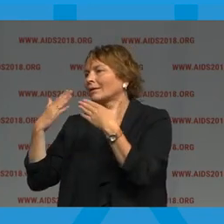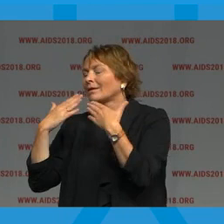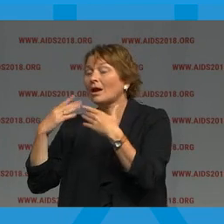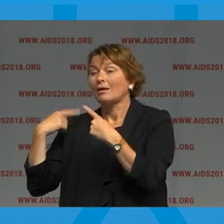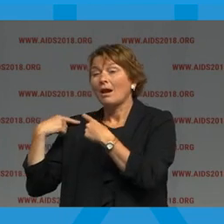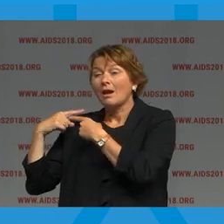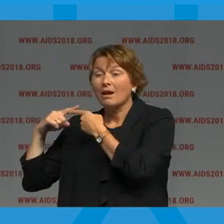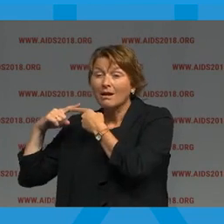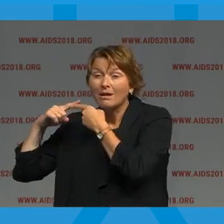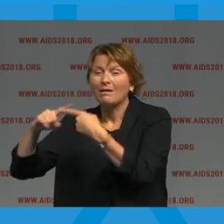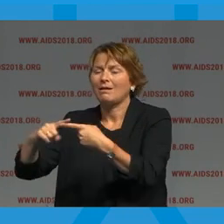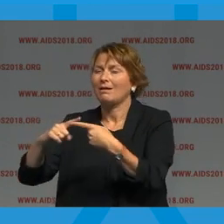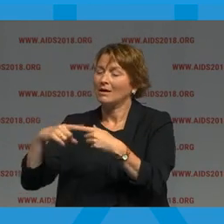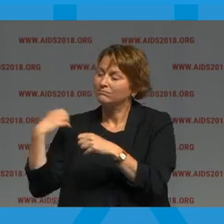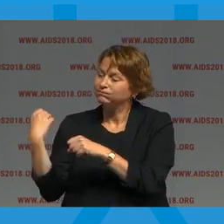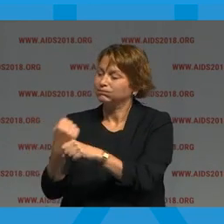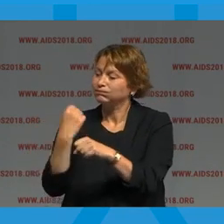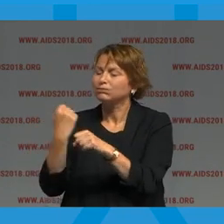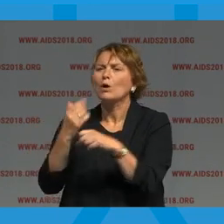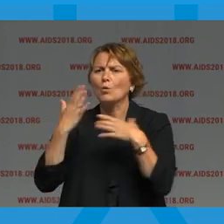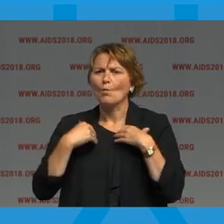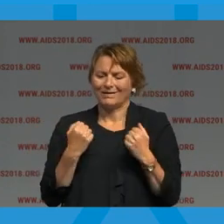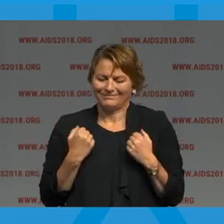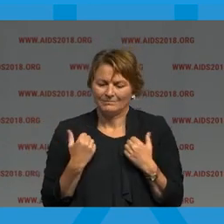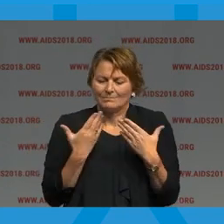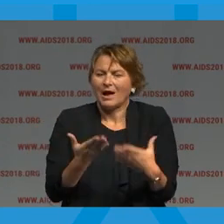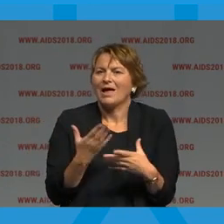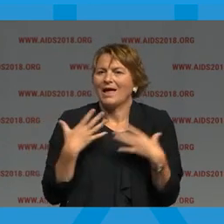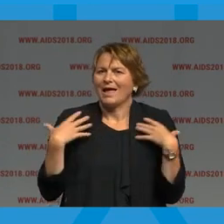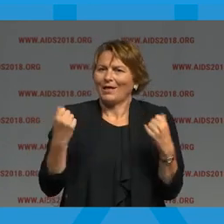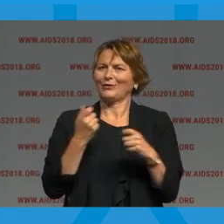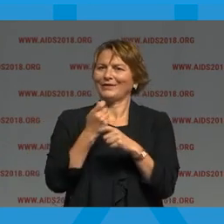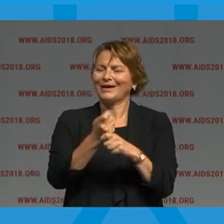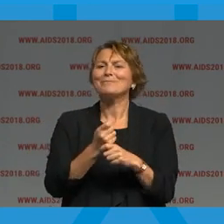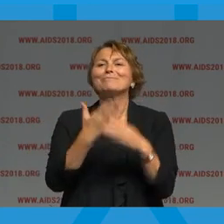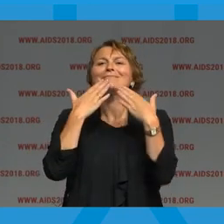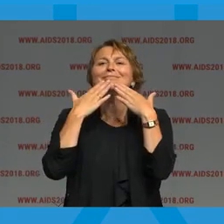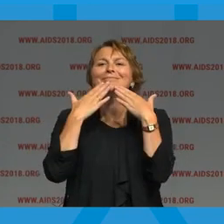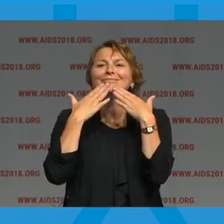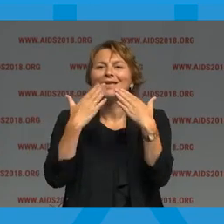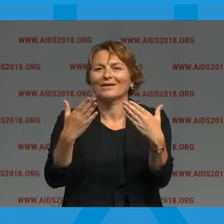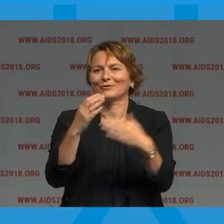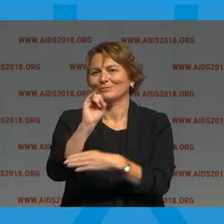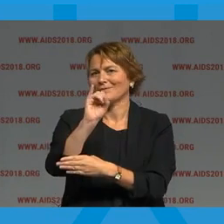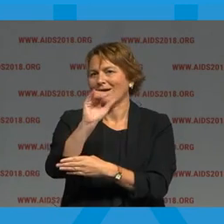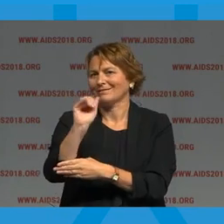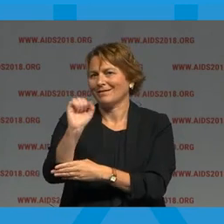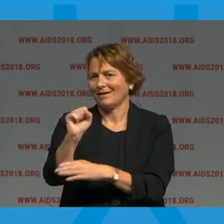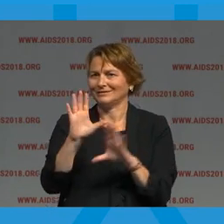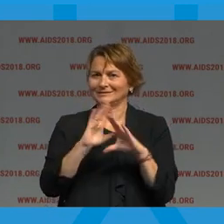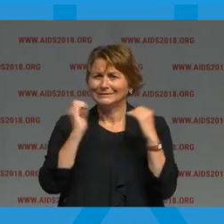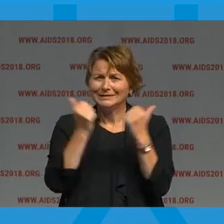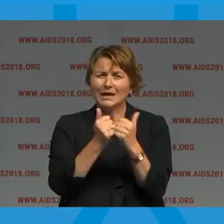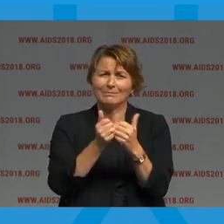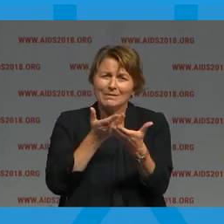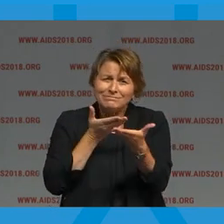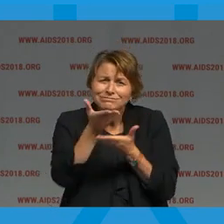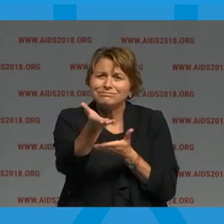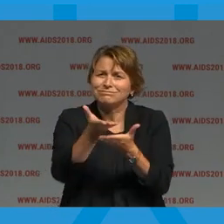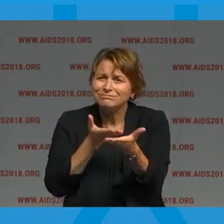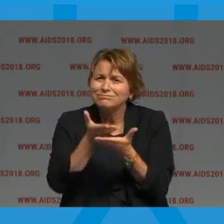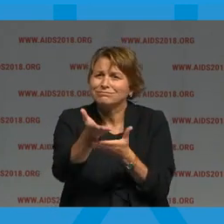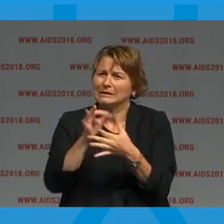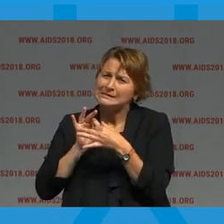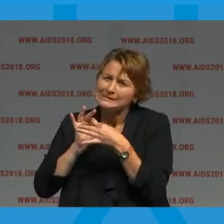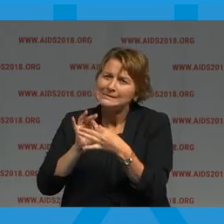critical issue in delivery of healthcare. So thank you again, IAS team, for participating and collaborating with us